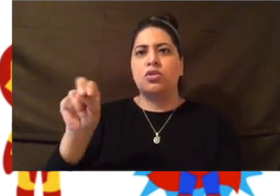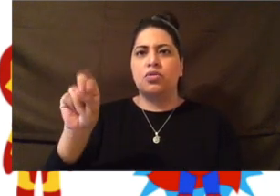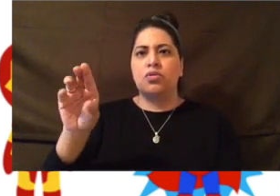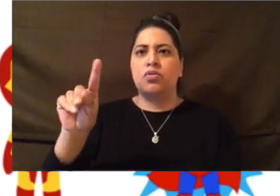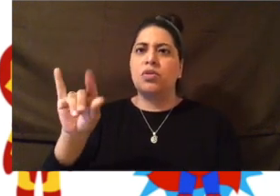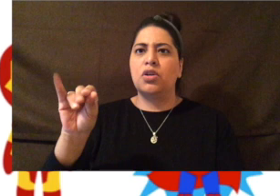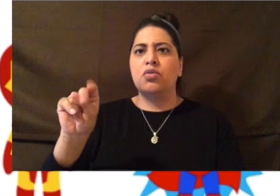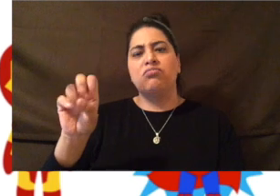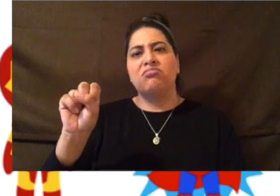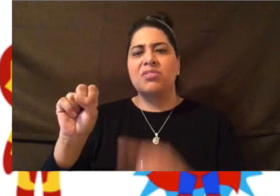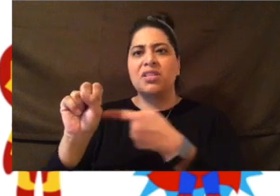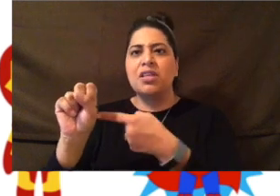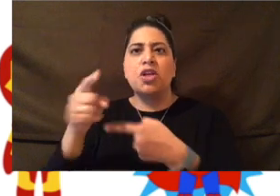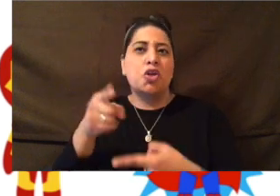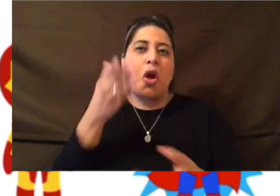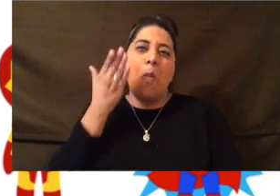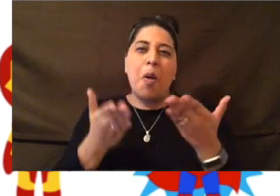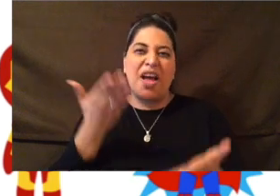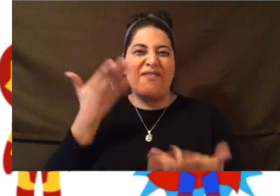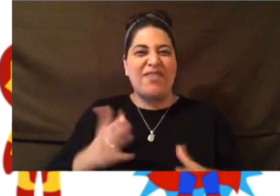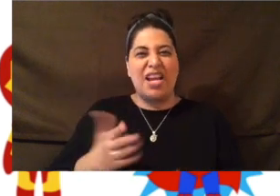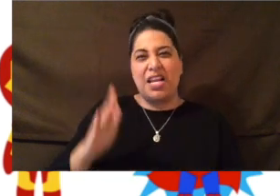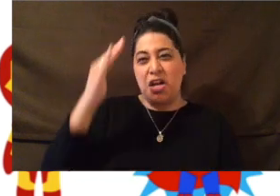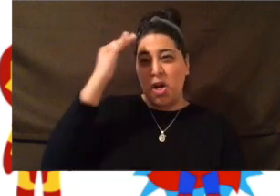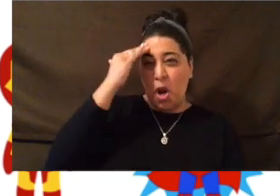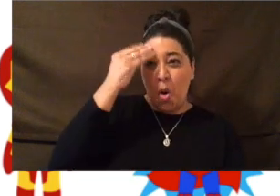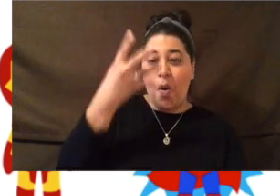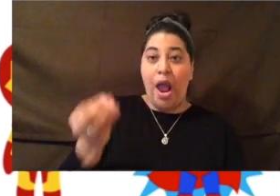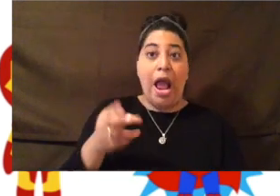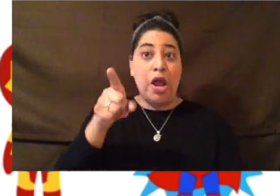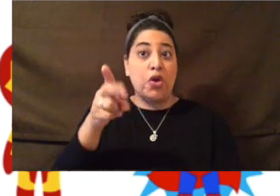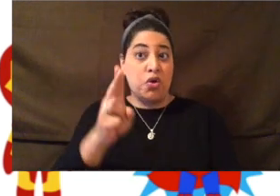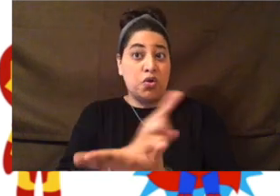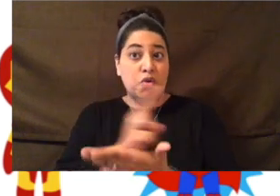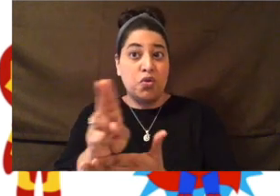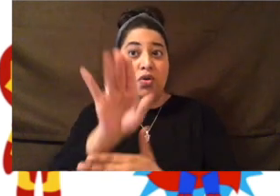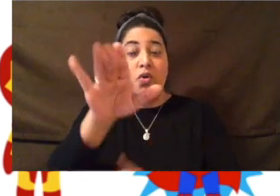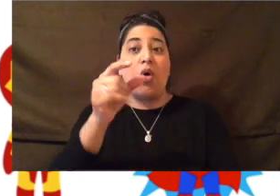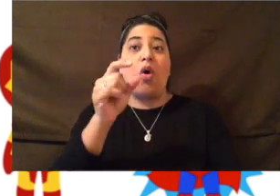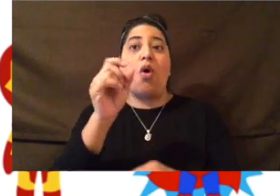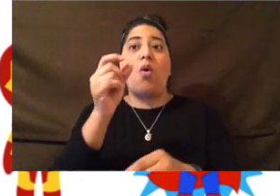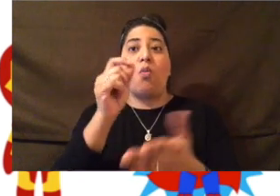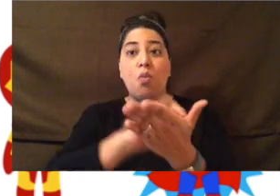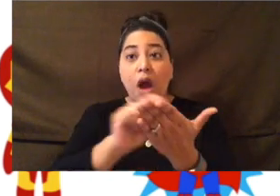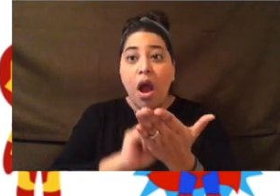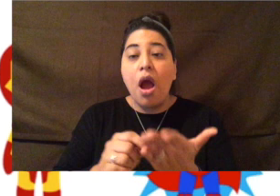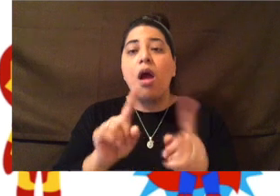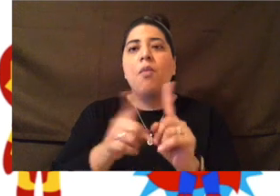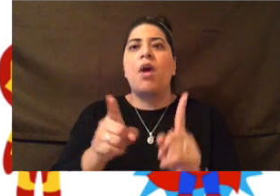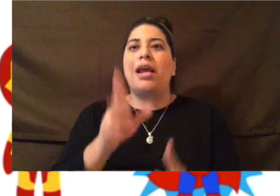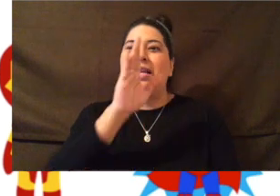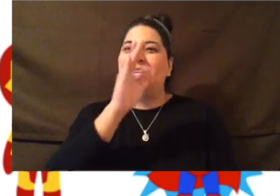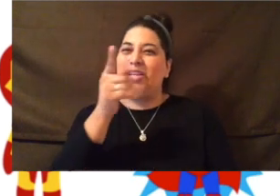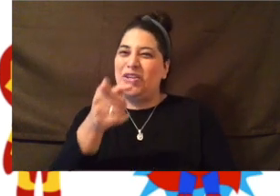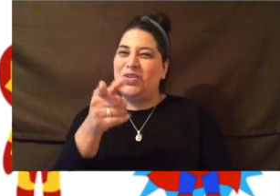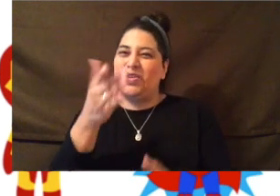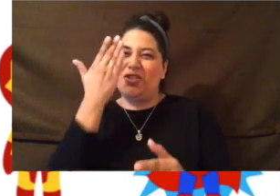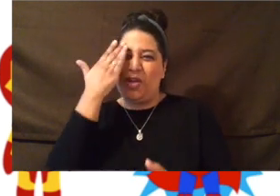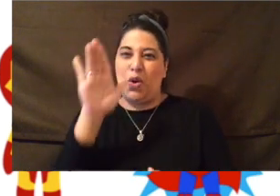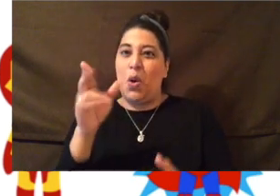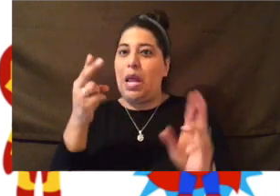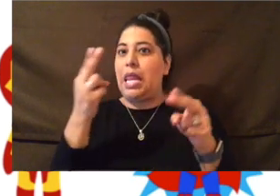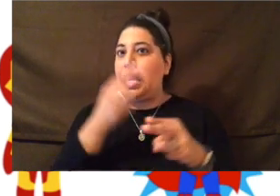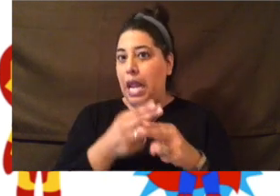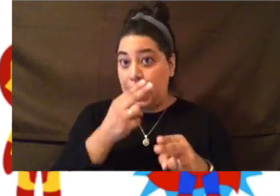Now, coordinating conjunctions are something that you probably already know about and you probably even use in your writing, but